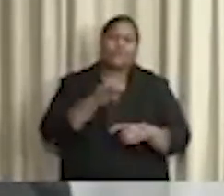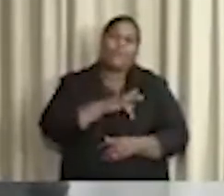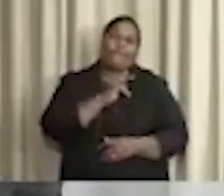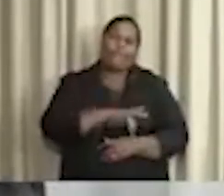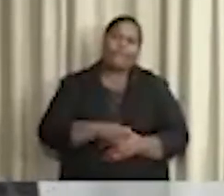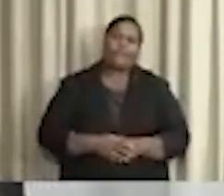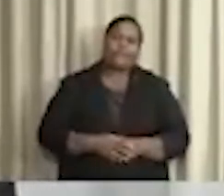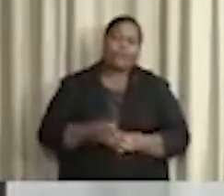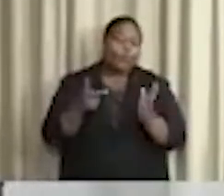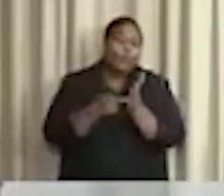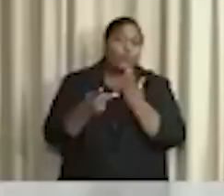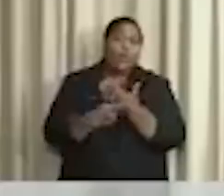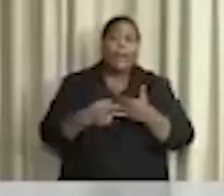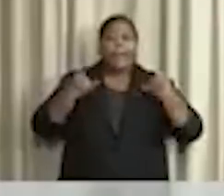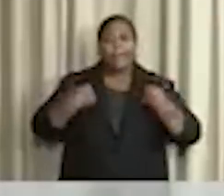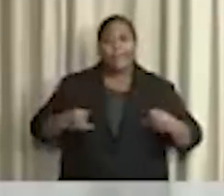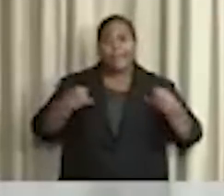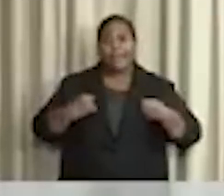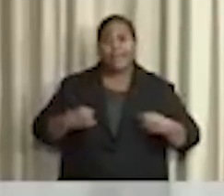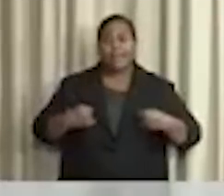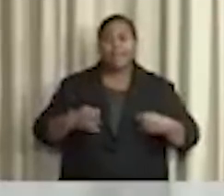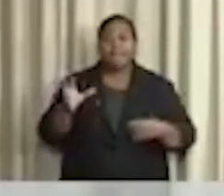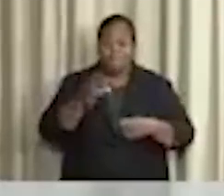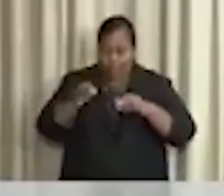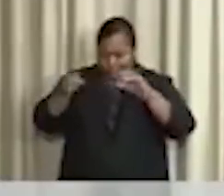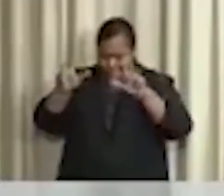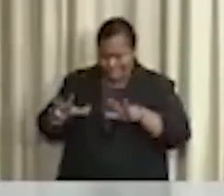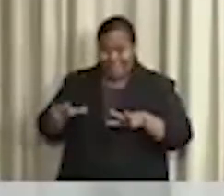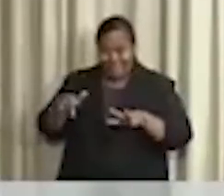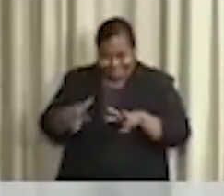The project implementation starts from the agreement signing date